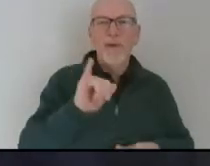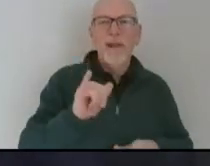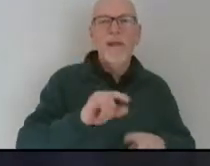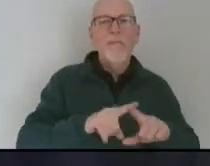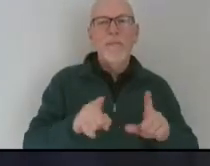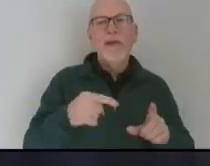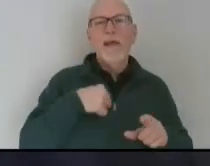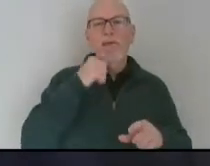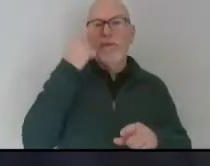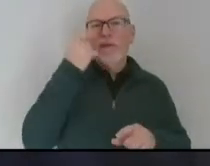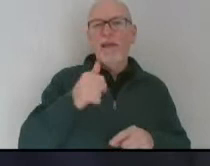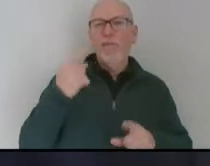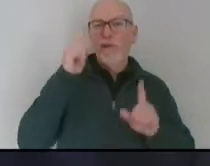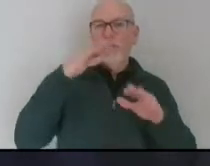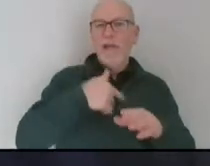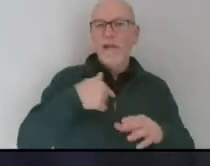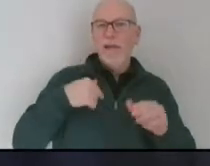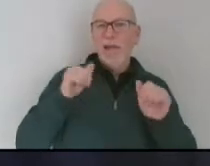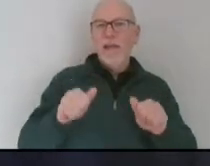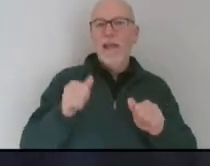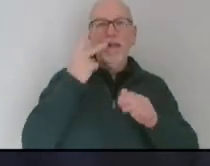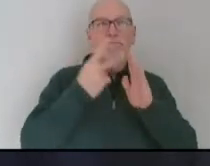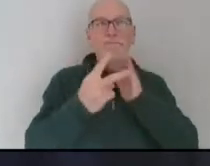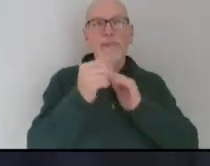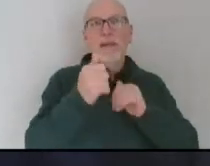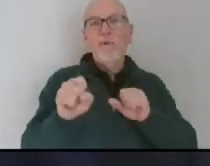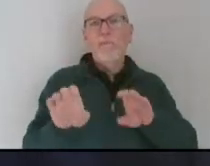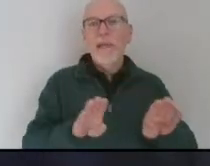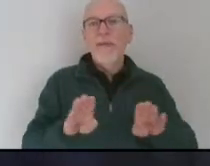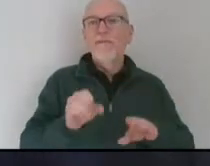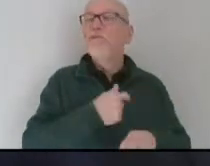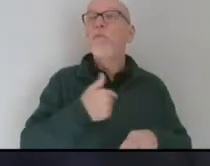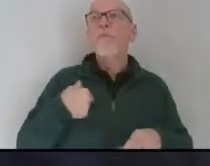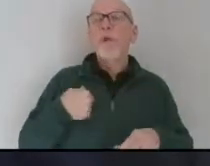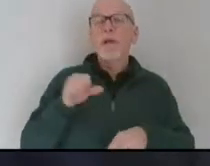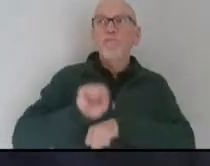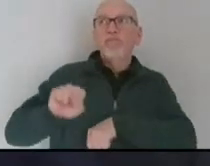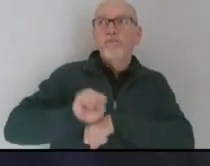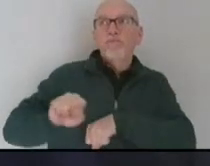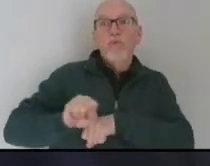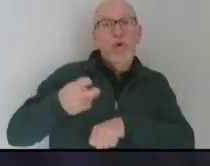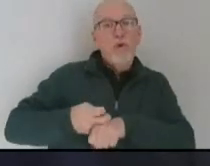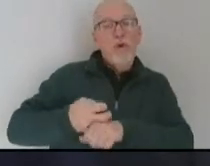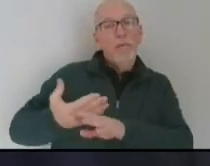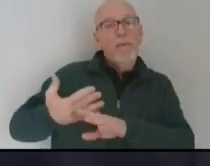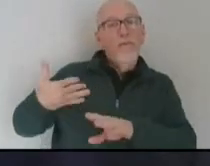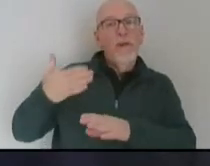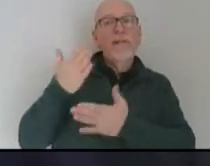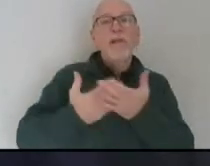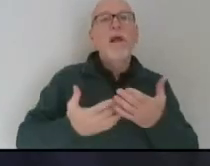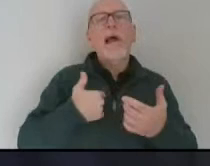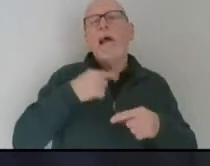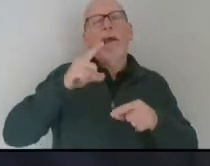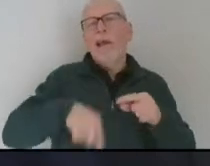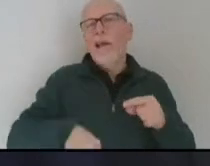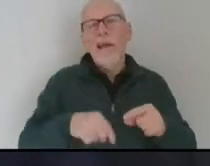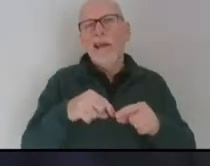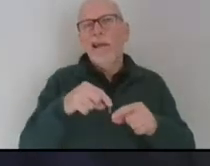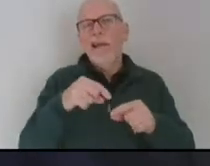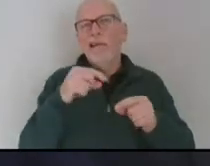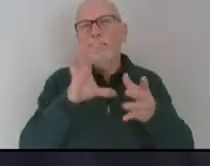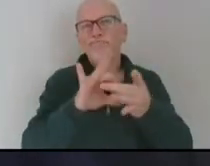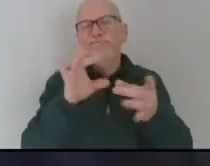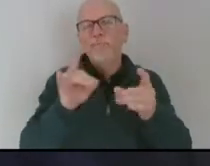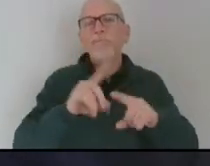think anybody expects us to be able to do that. So we work tirelessly behind the scenes. And there's some things that I know that I can't say, that I can't talk about. But there's